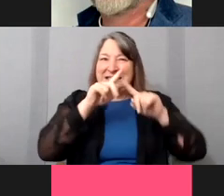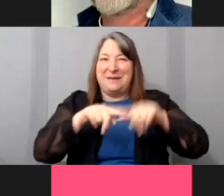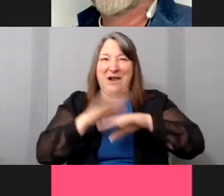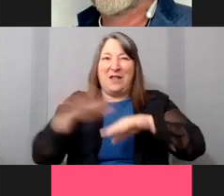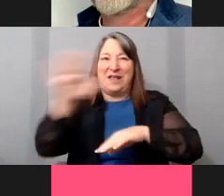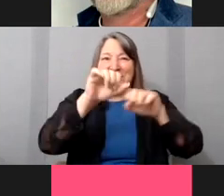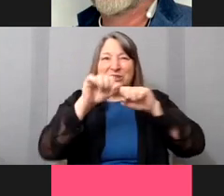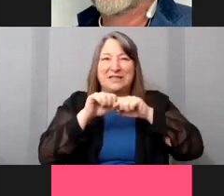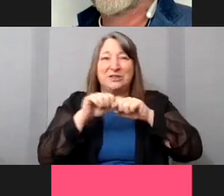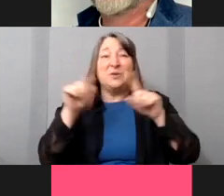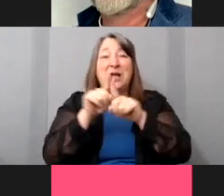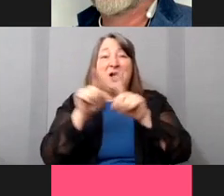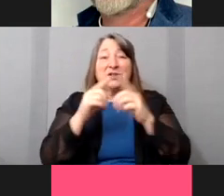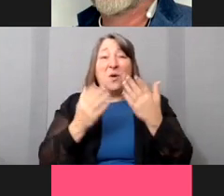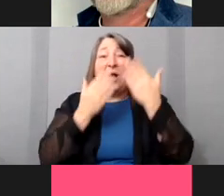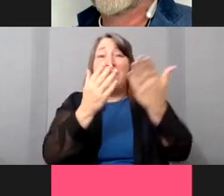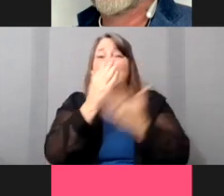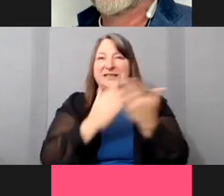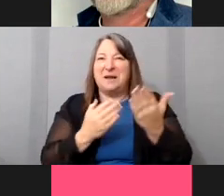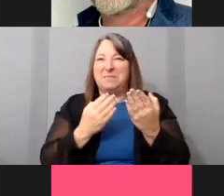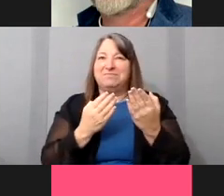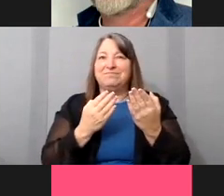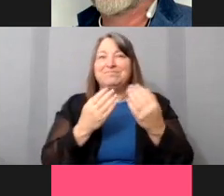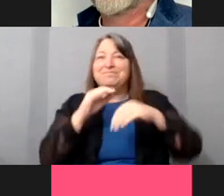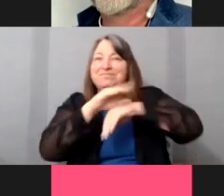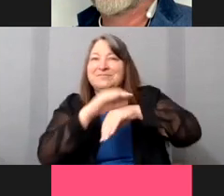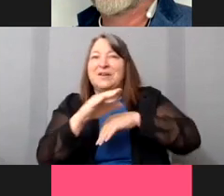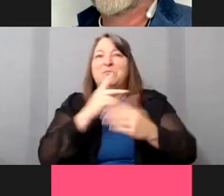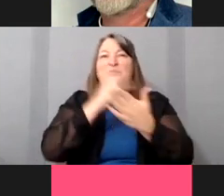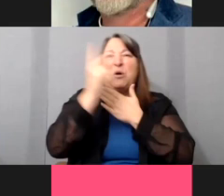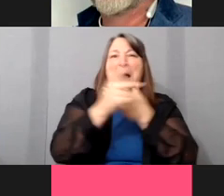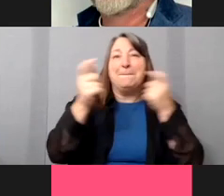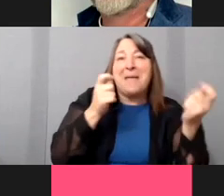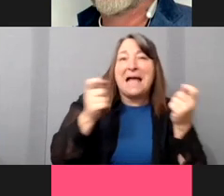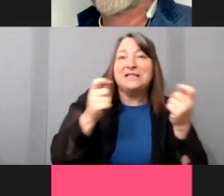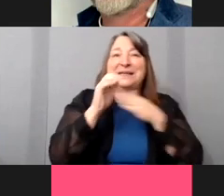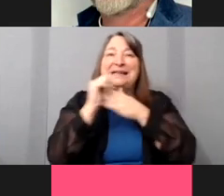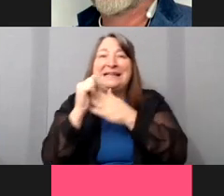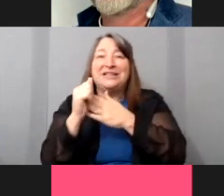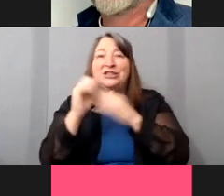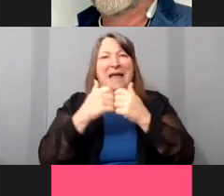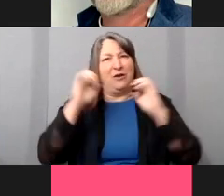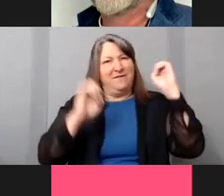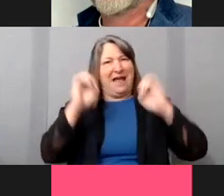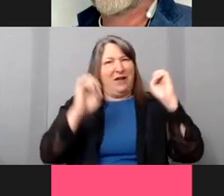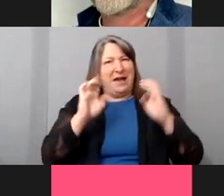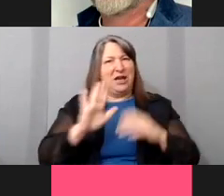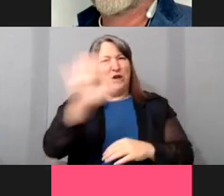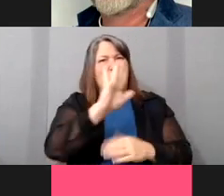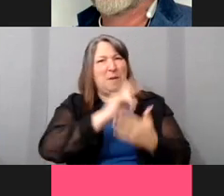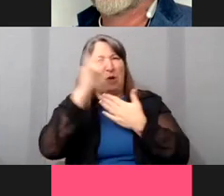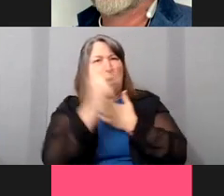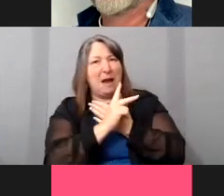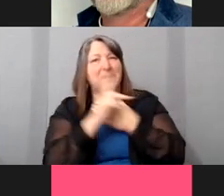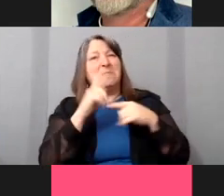offer some recommendations around program management and leadership and how to evaluate your program. But really, most